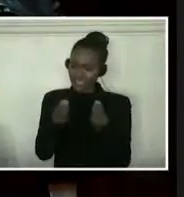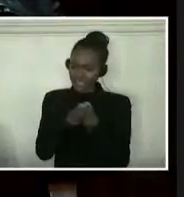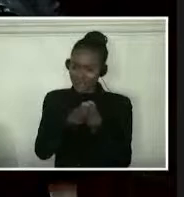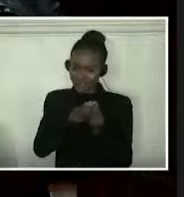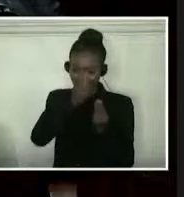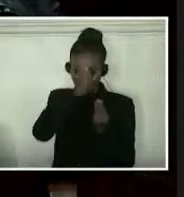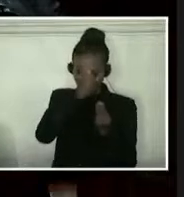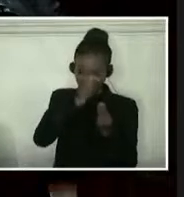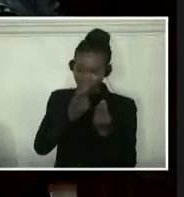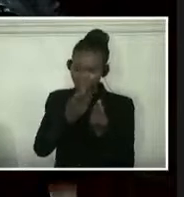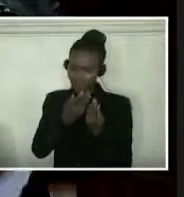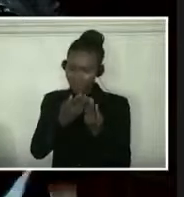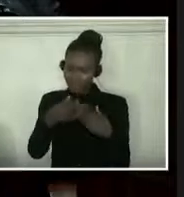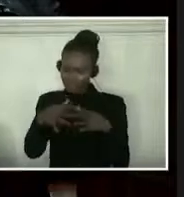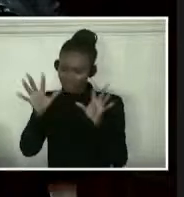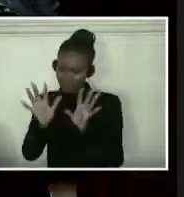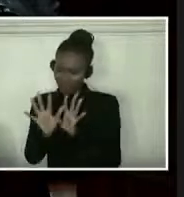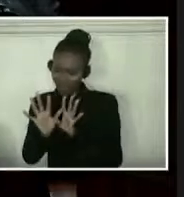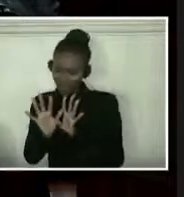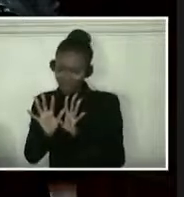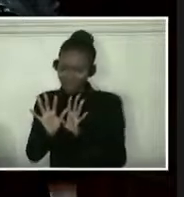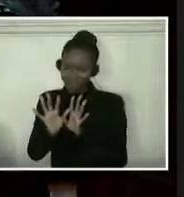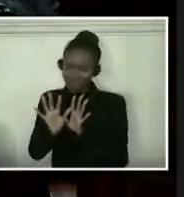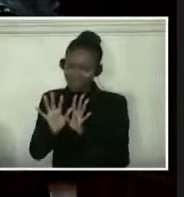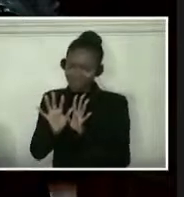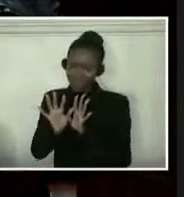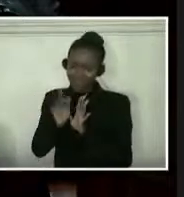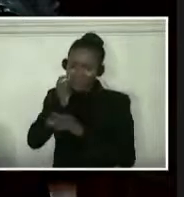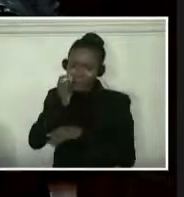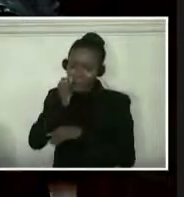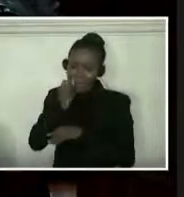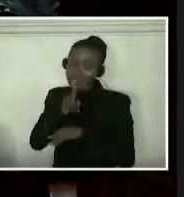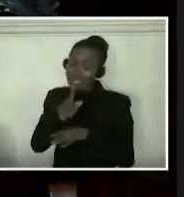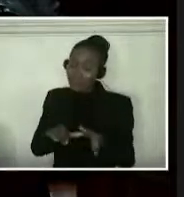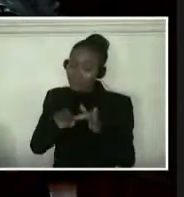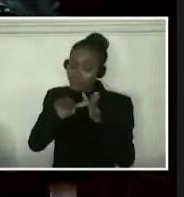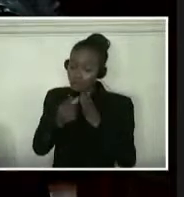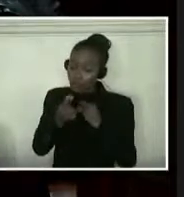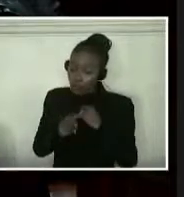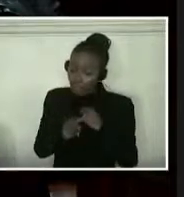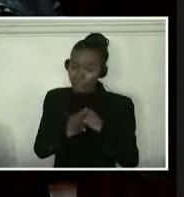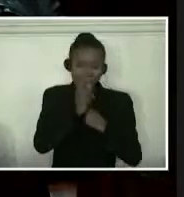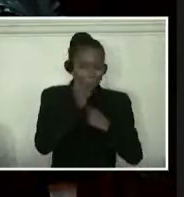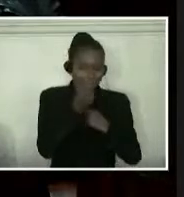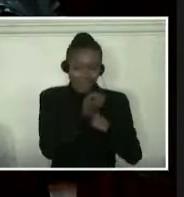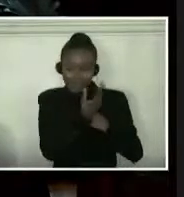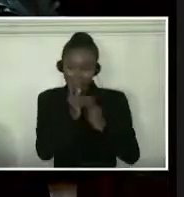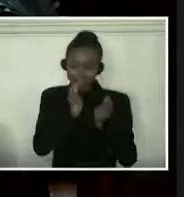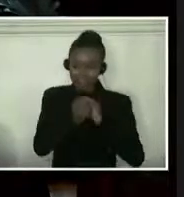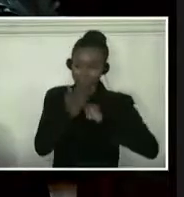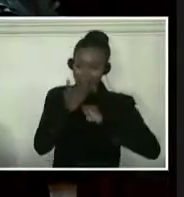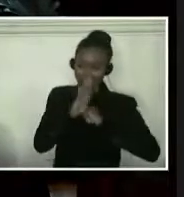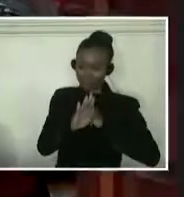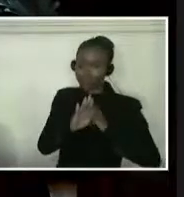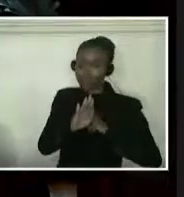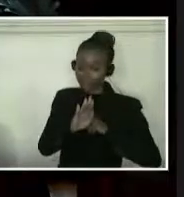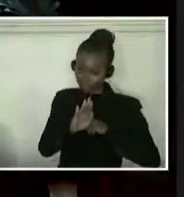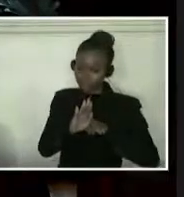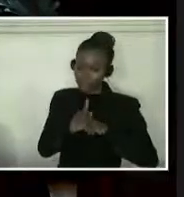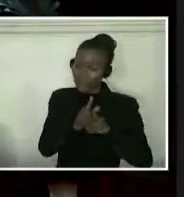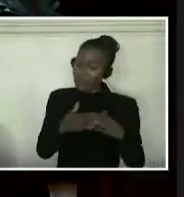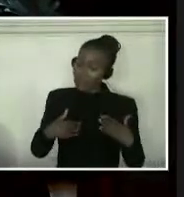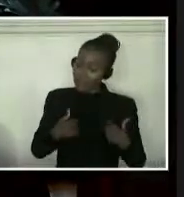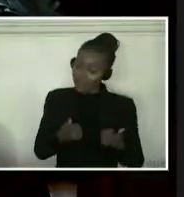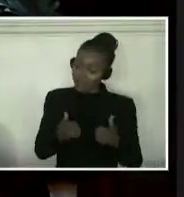has been a great i hope that when it comes to understanding attitudes that men many men subscribe to when it comes to matters of